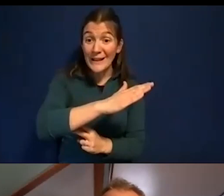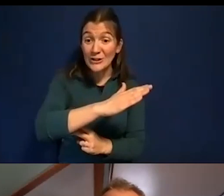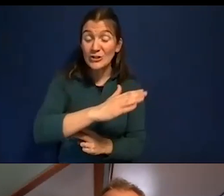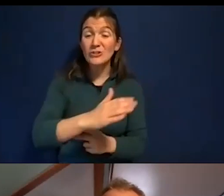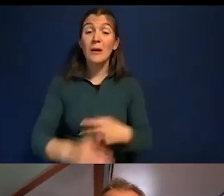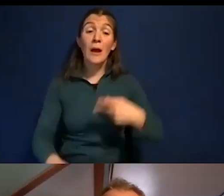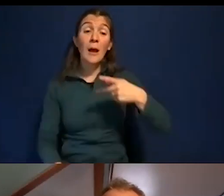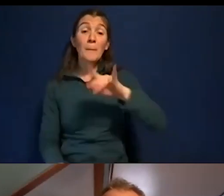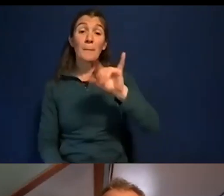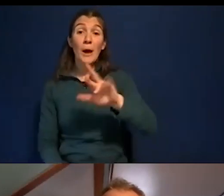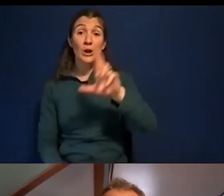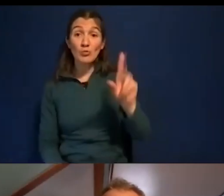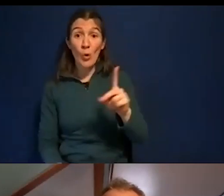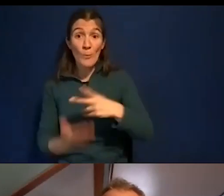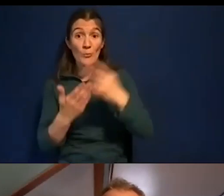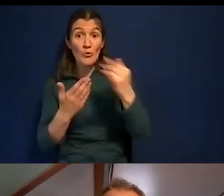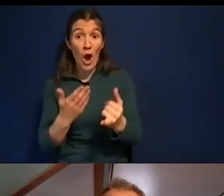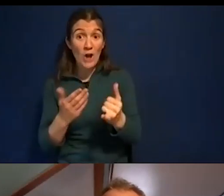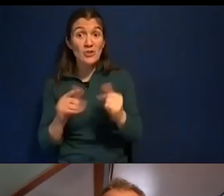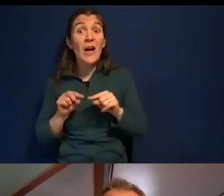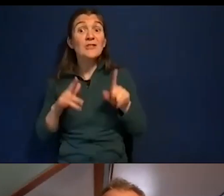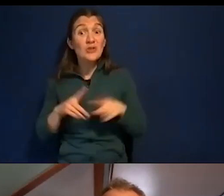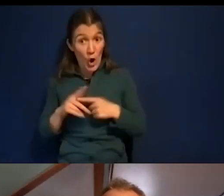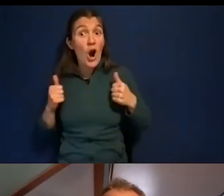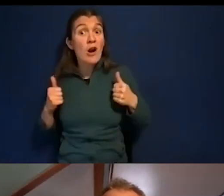Road project that's coming down the road.